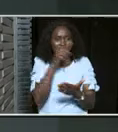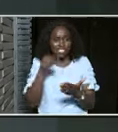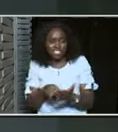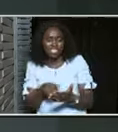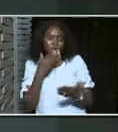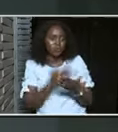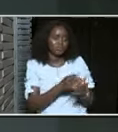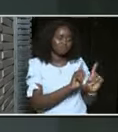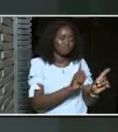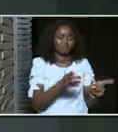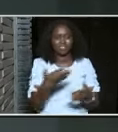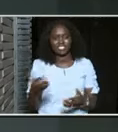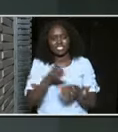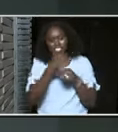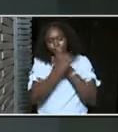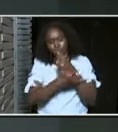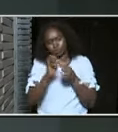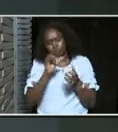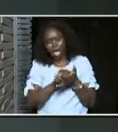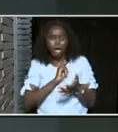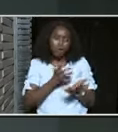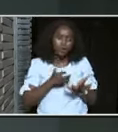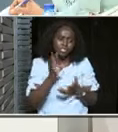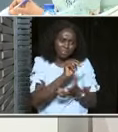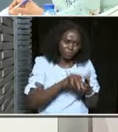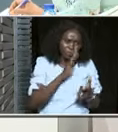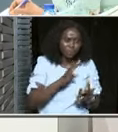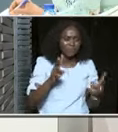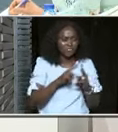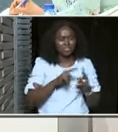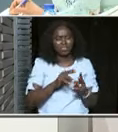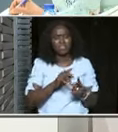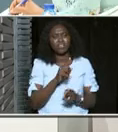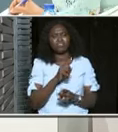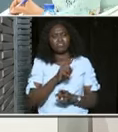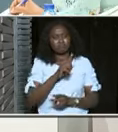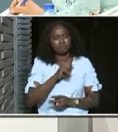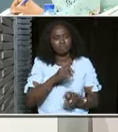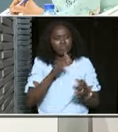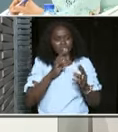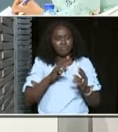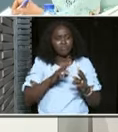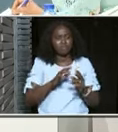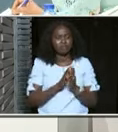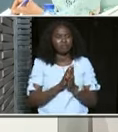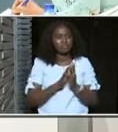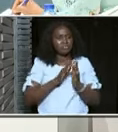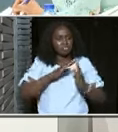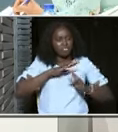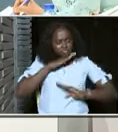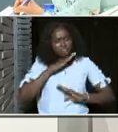So I want them to be rest assured that if they look at our record in